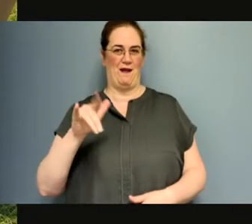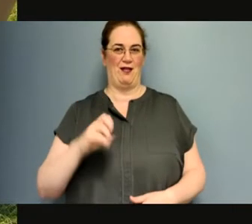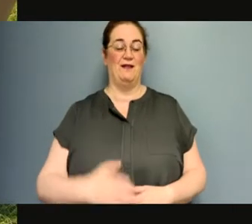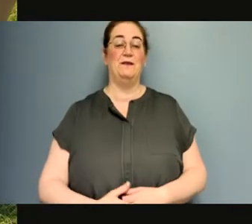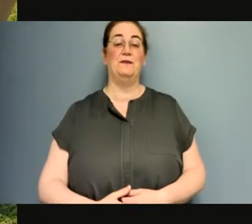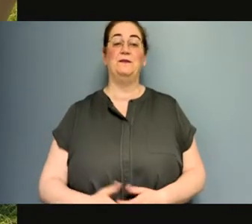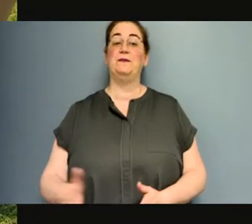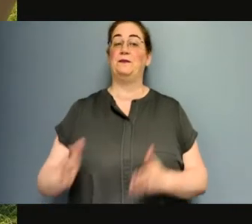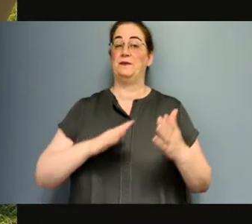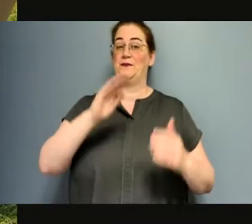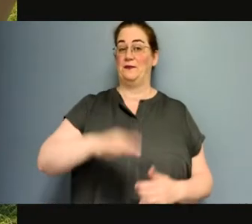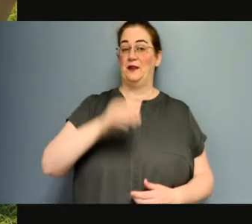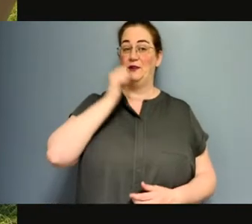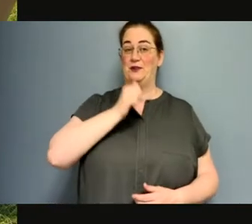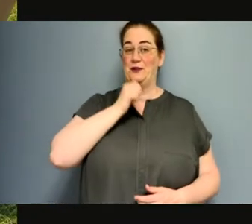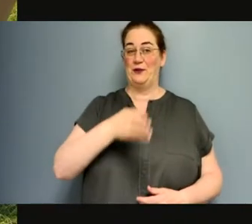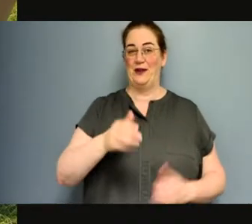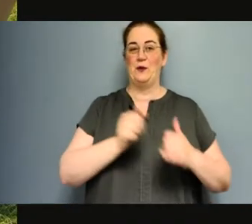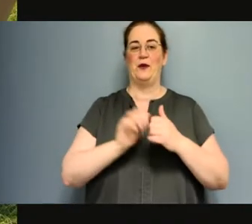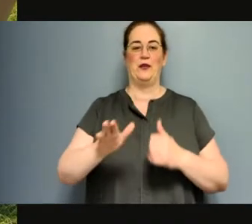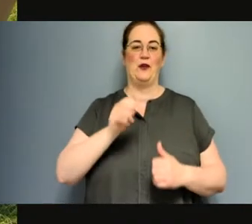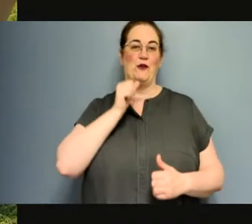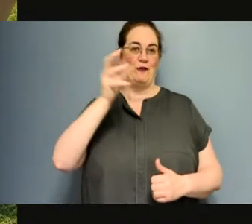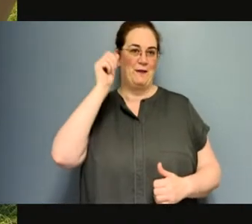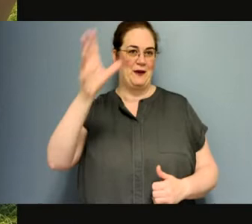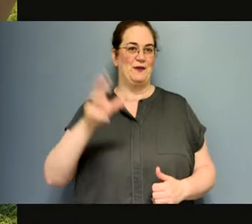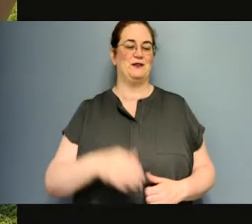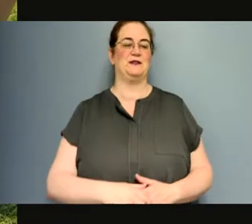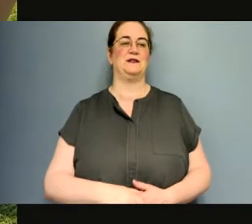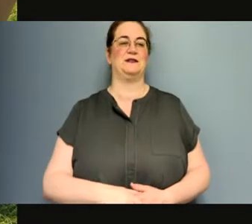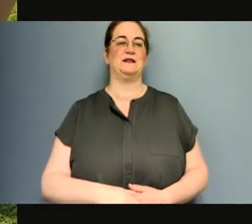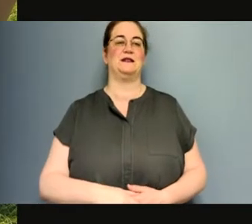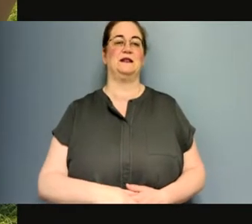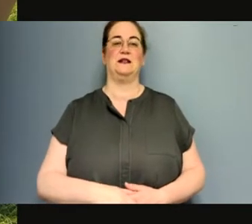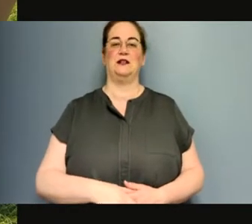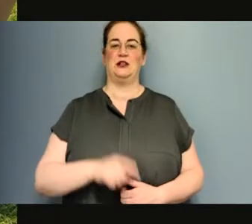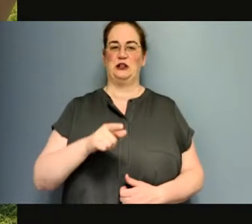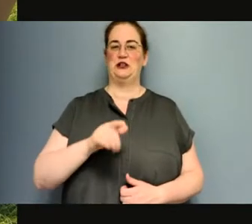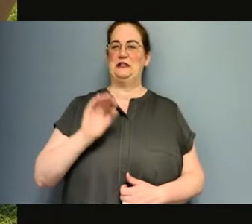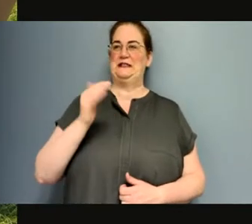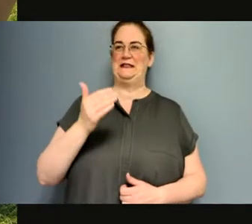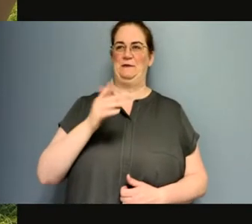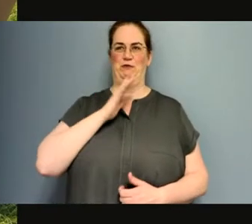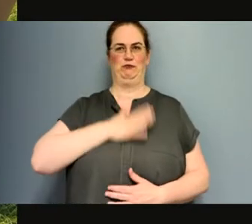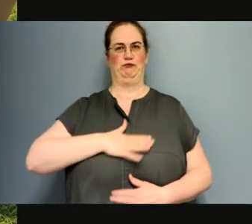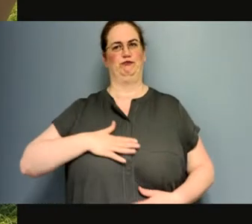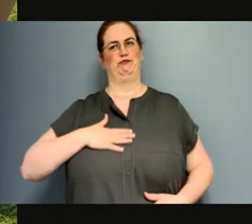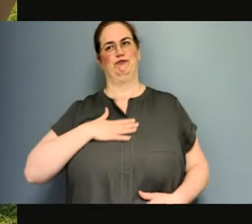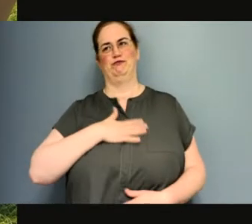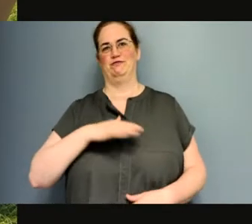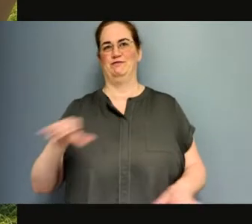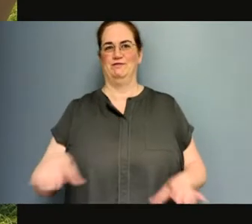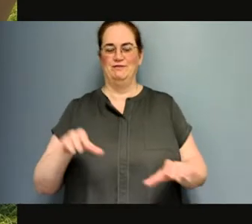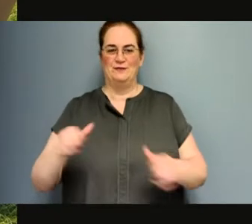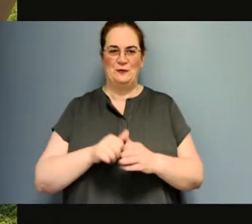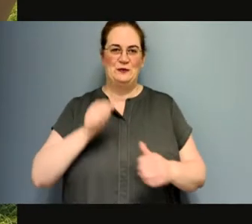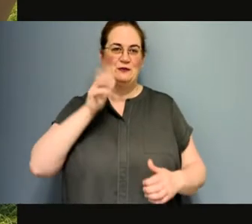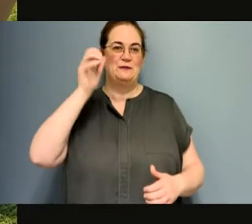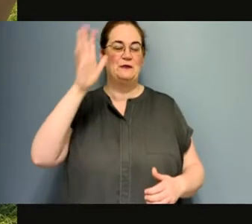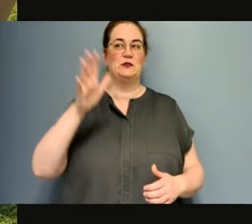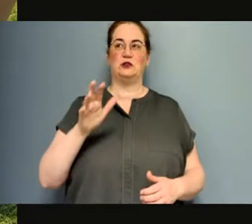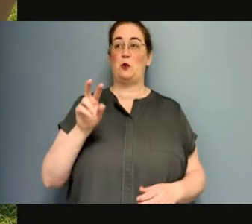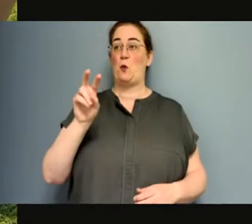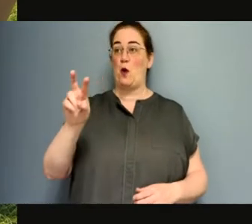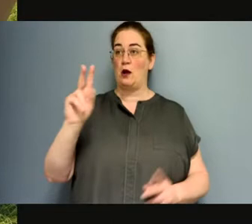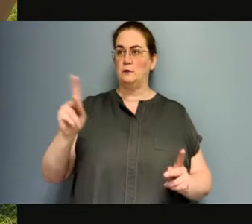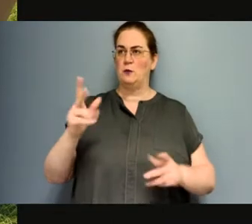And this little girl was there with her grandparents, and she seemed to be really enjoying herself. She watched people